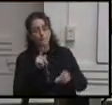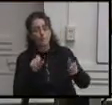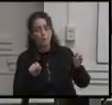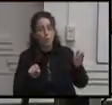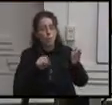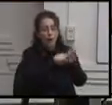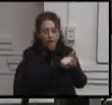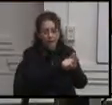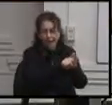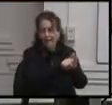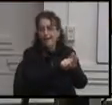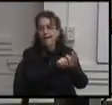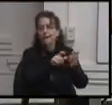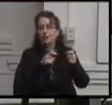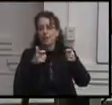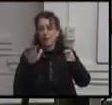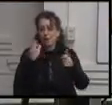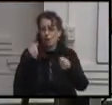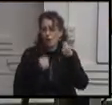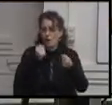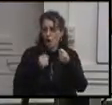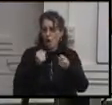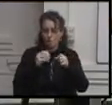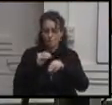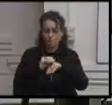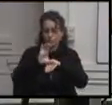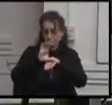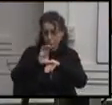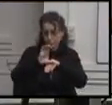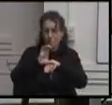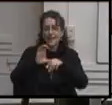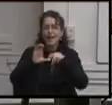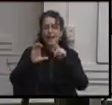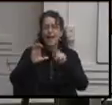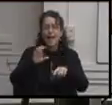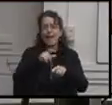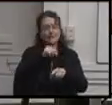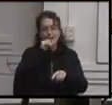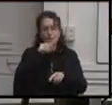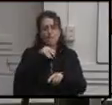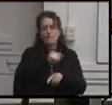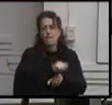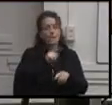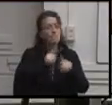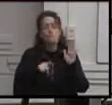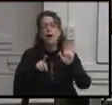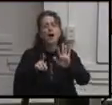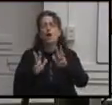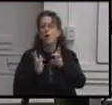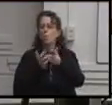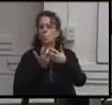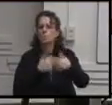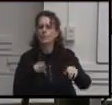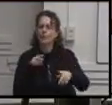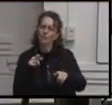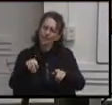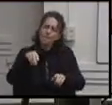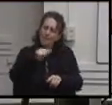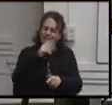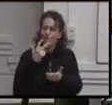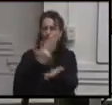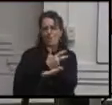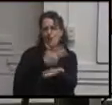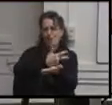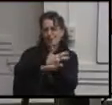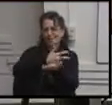additional for that. It works out to approximately the same amount they're paying for parking. So although those people are not